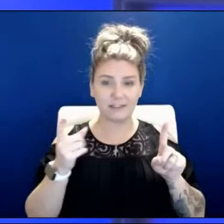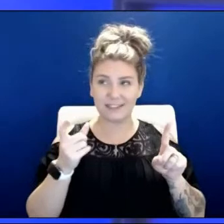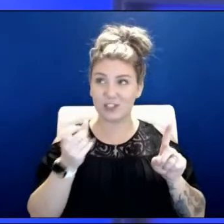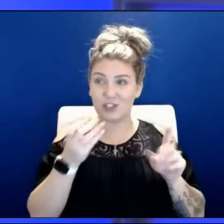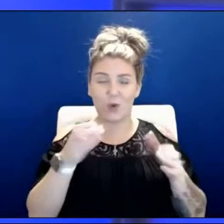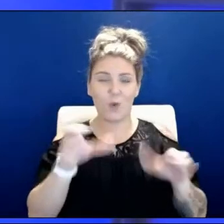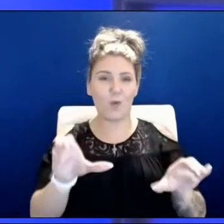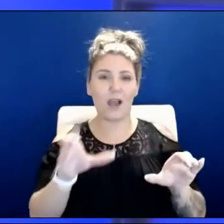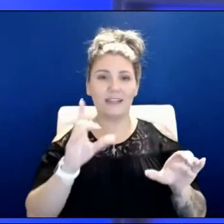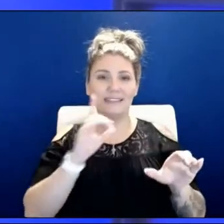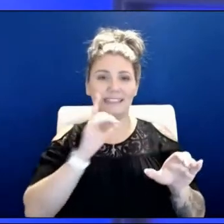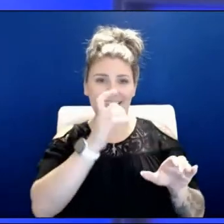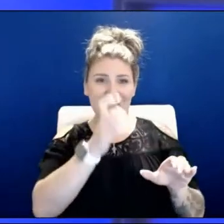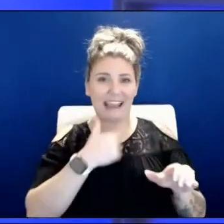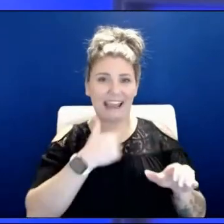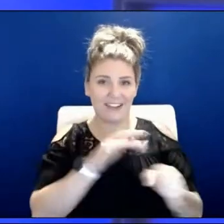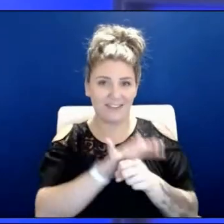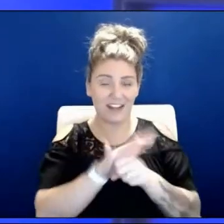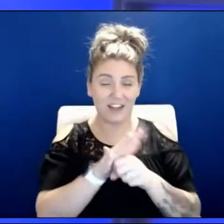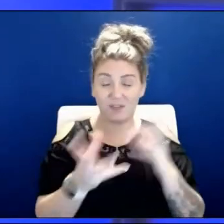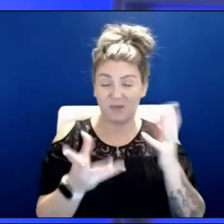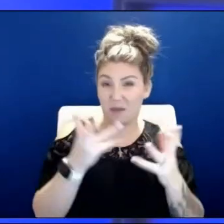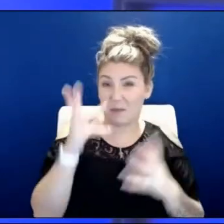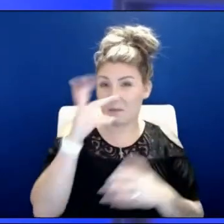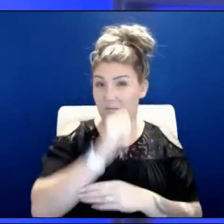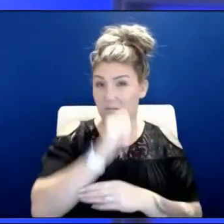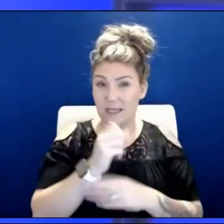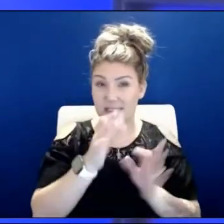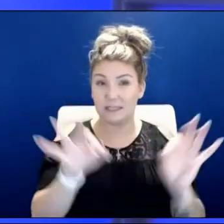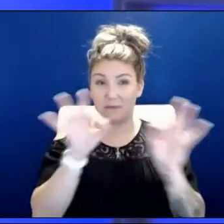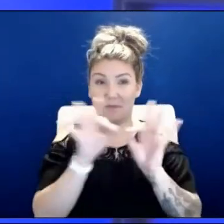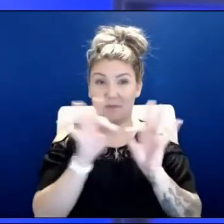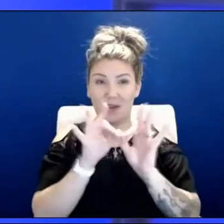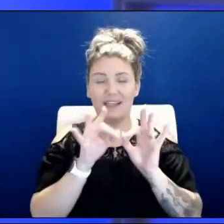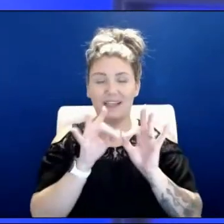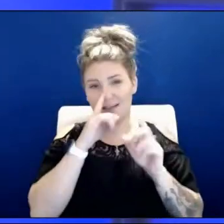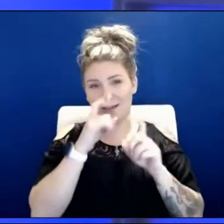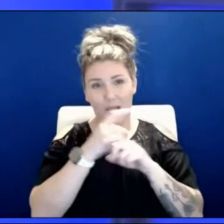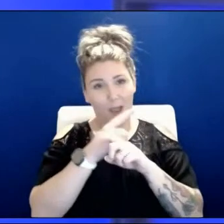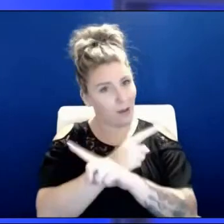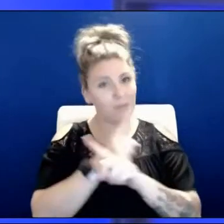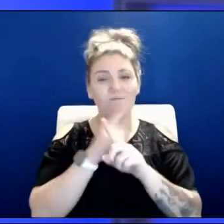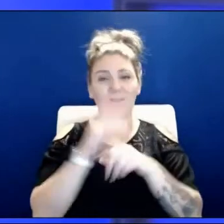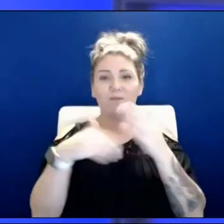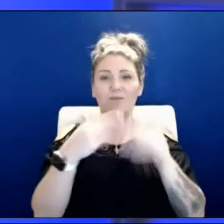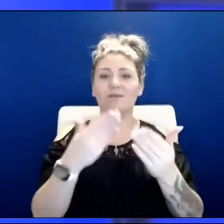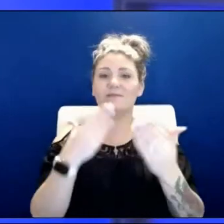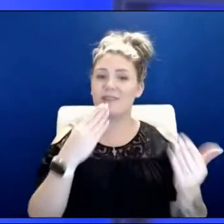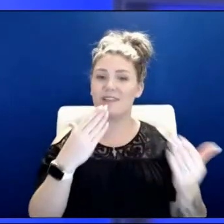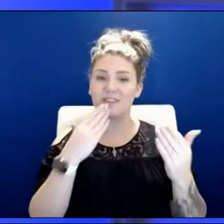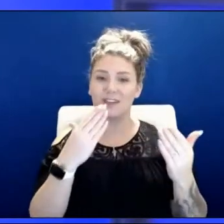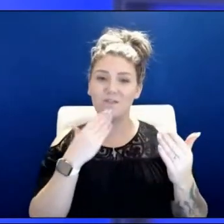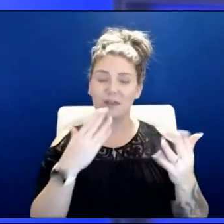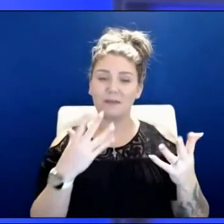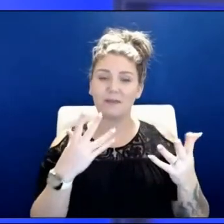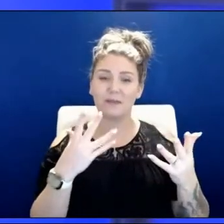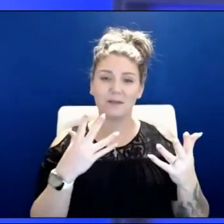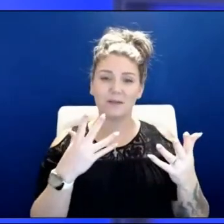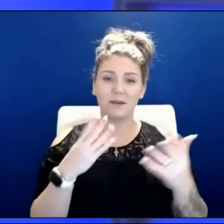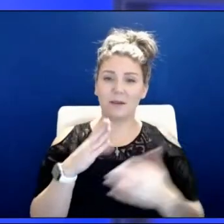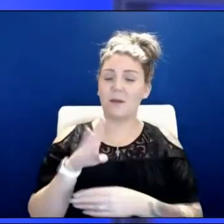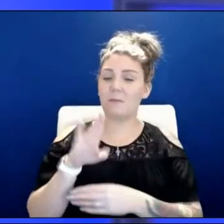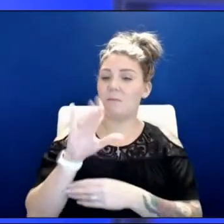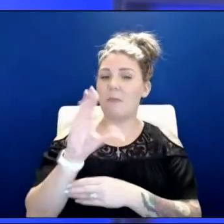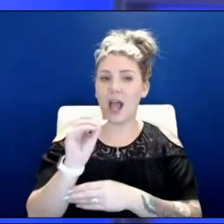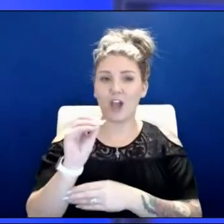important effect. So there's a very complicated process that thankfully we have biostatisticians with PhDs,